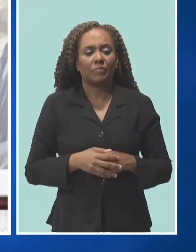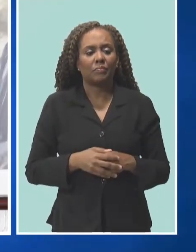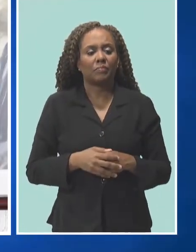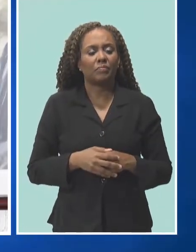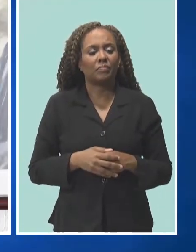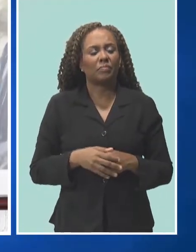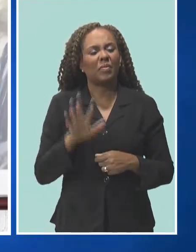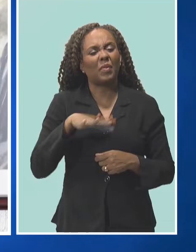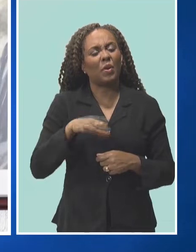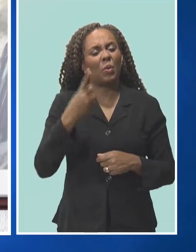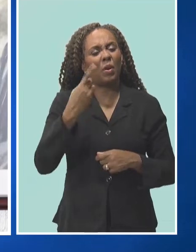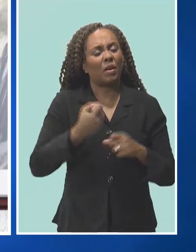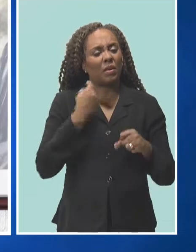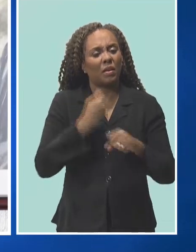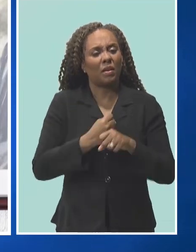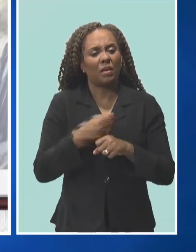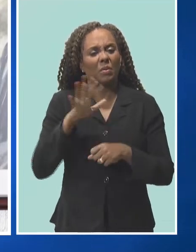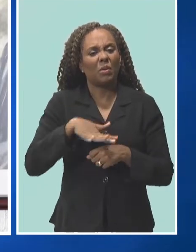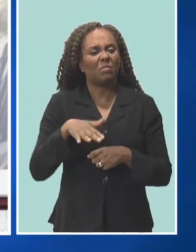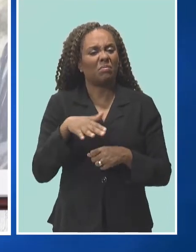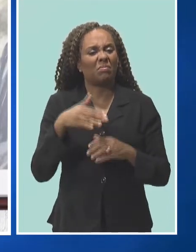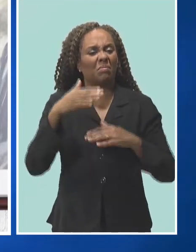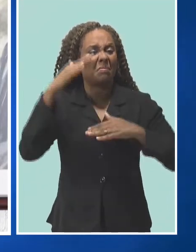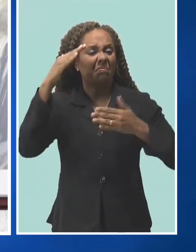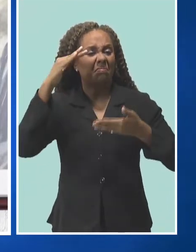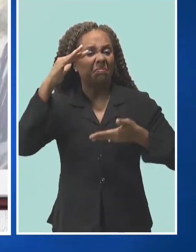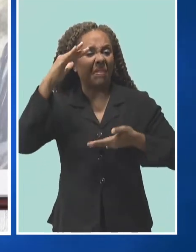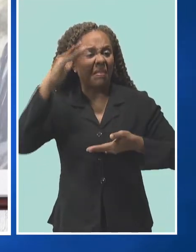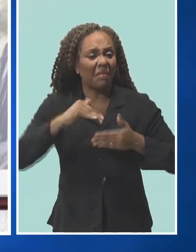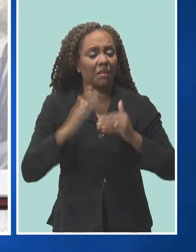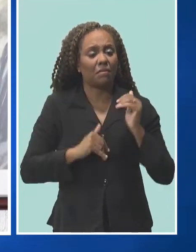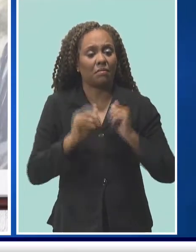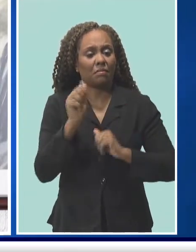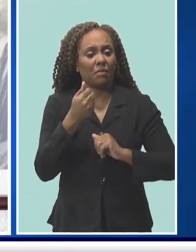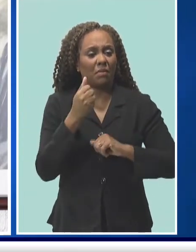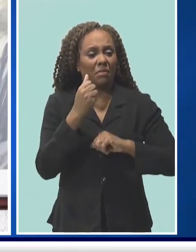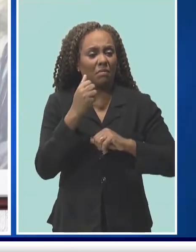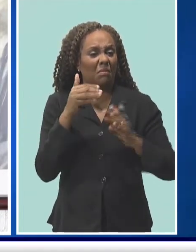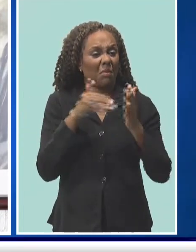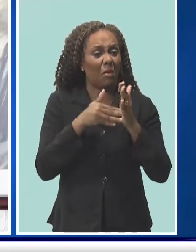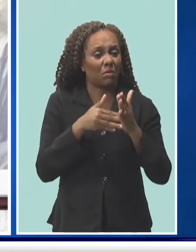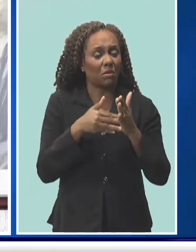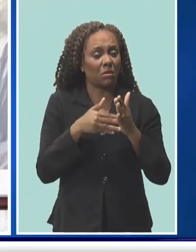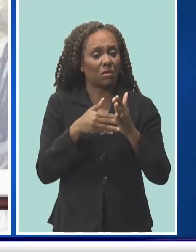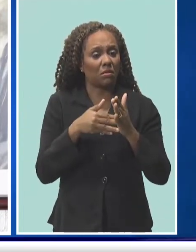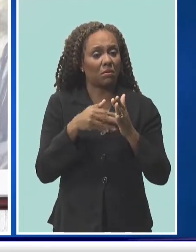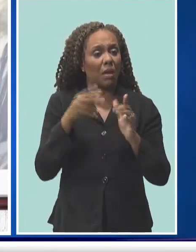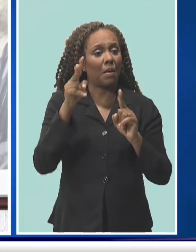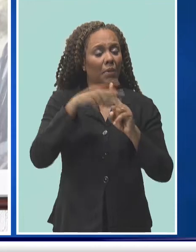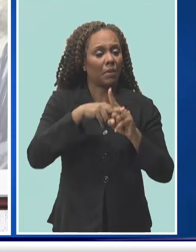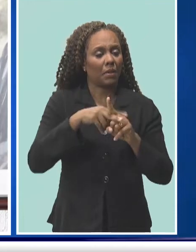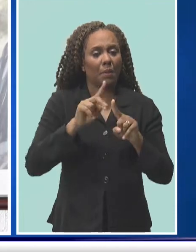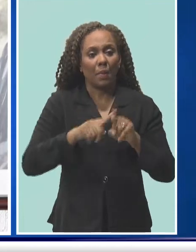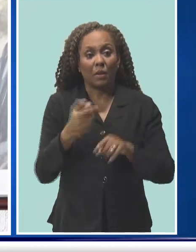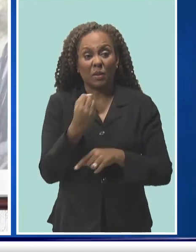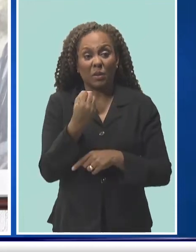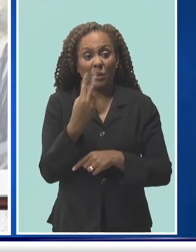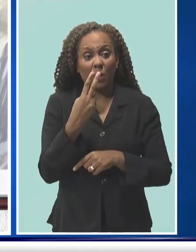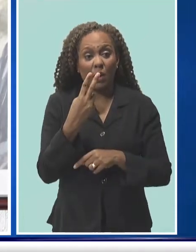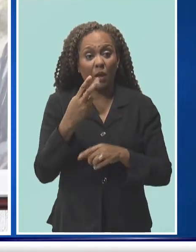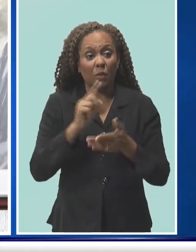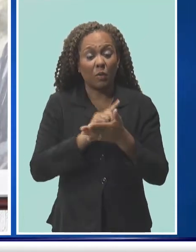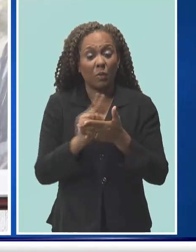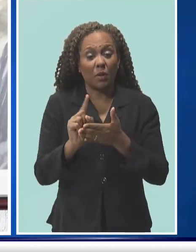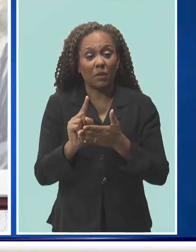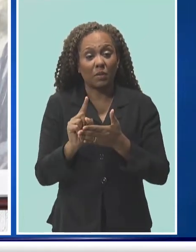year, you may receive less than 10,000 claims spread through the year. In just 12 weeks, to the 19th